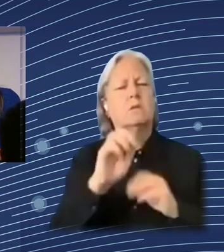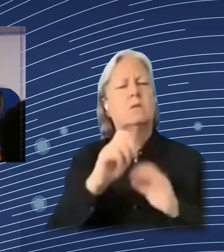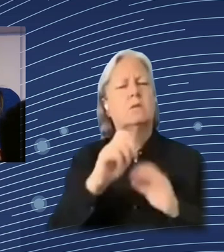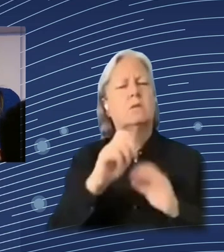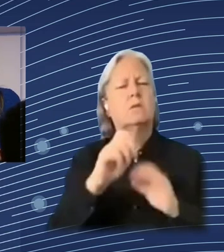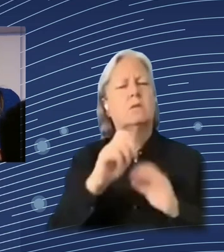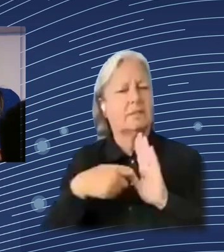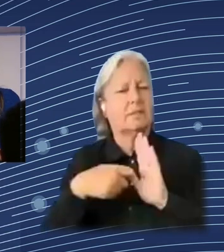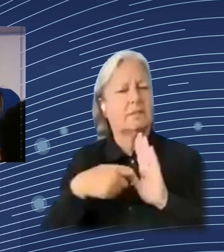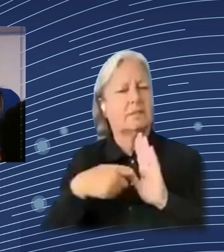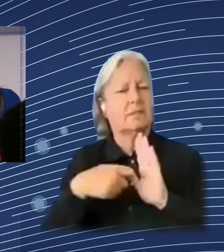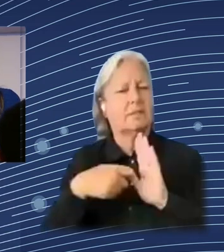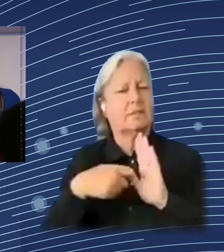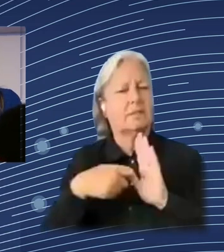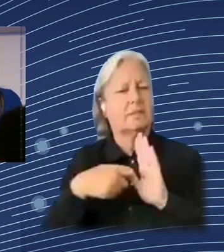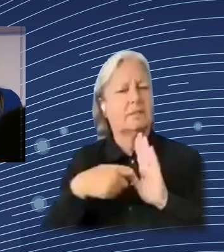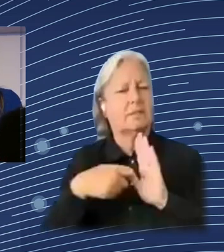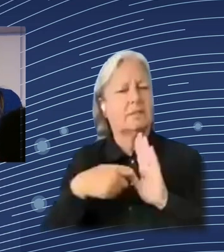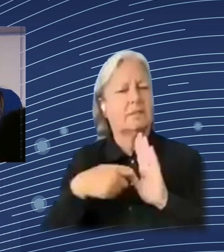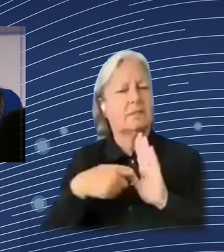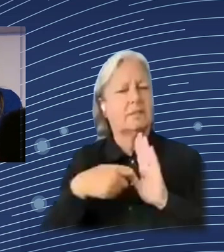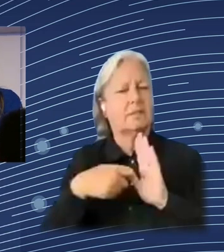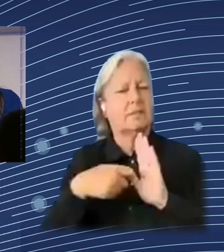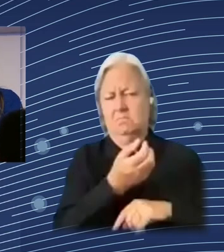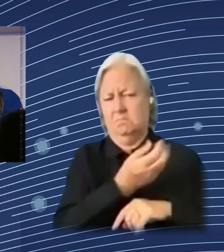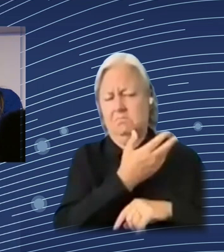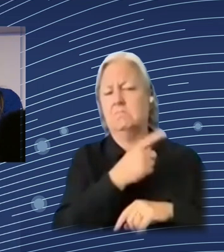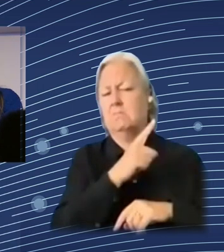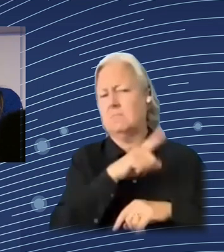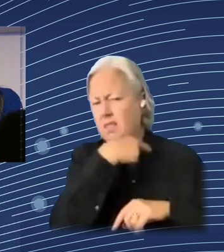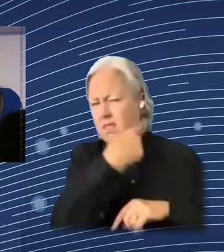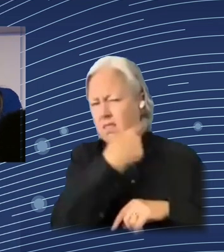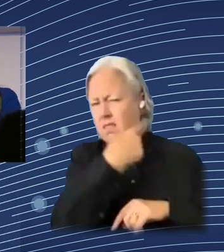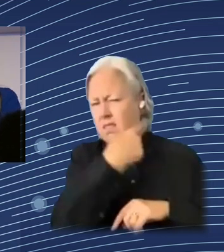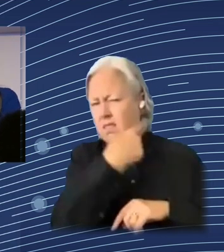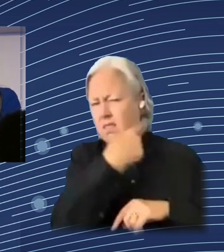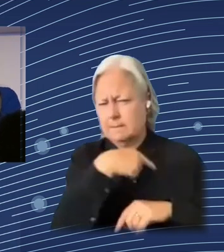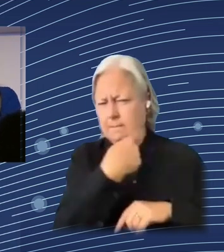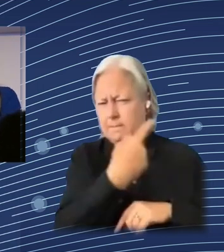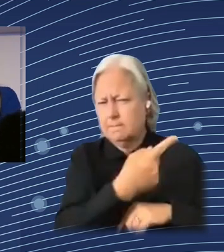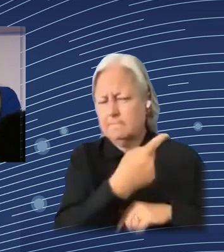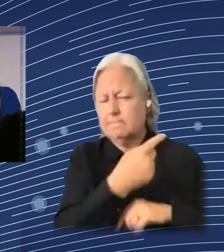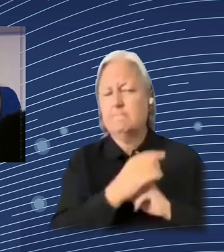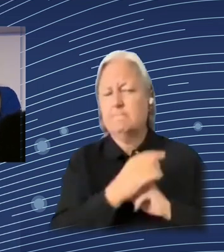We have next one, I think so.